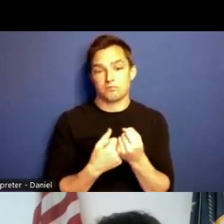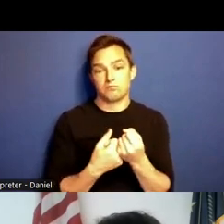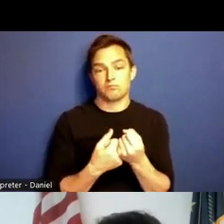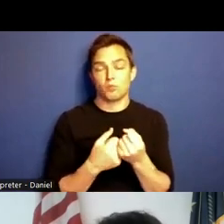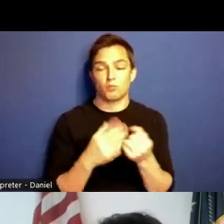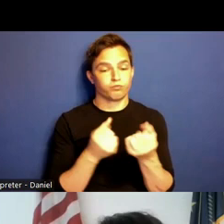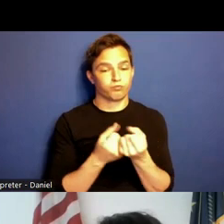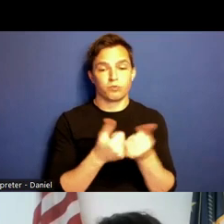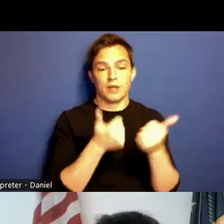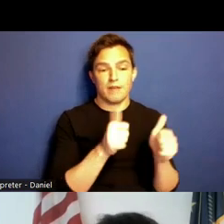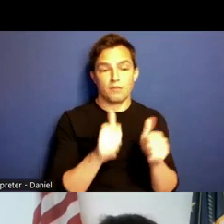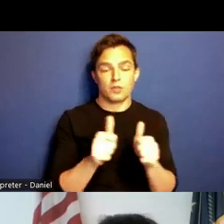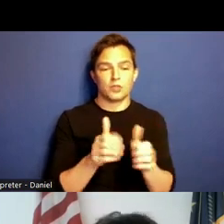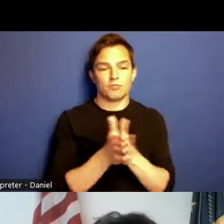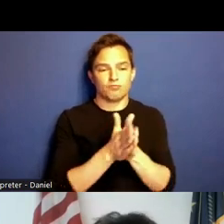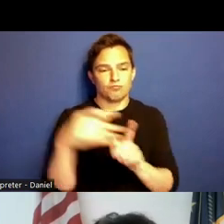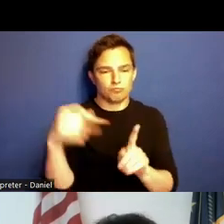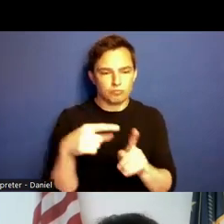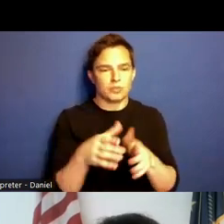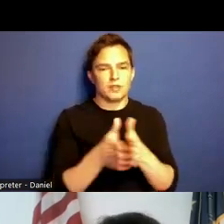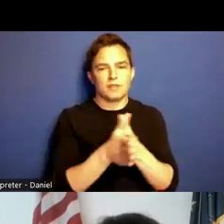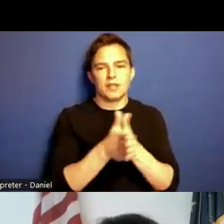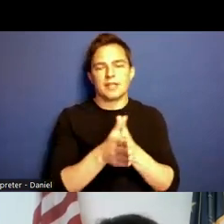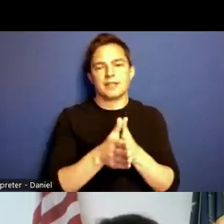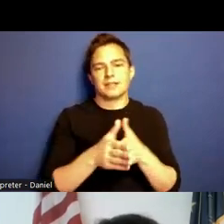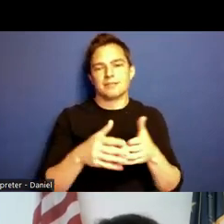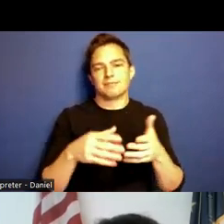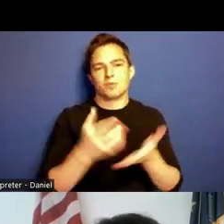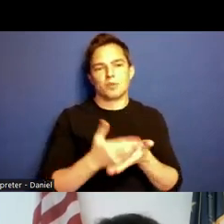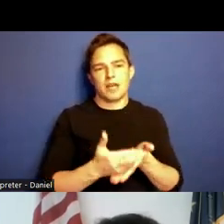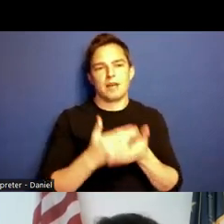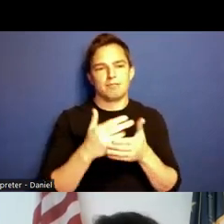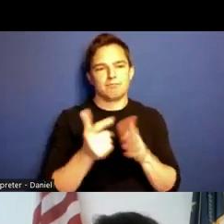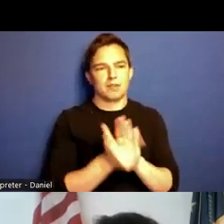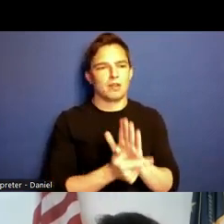to reinvigorate the implementation of the Rehab Act.